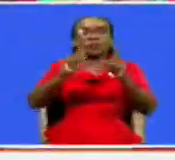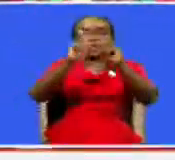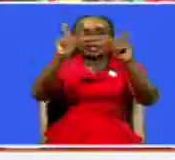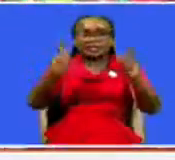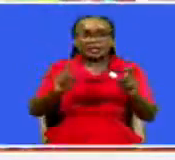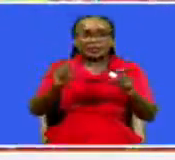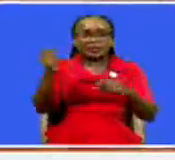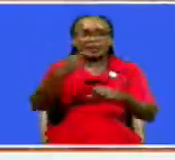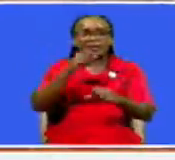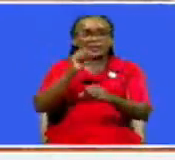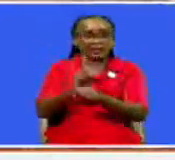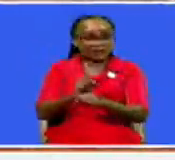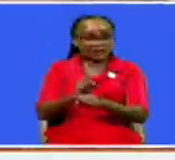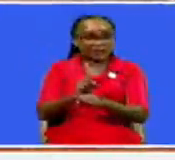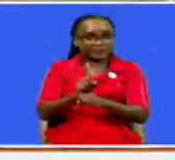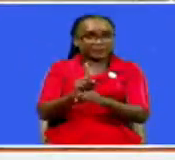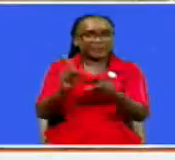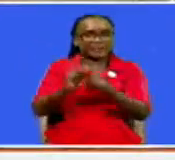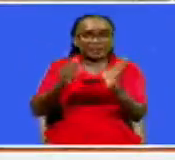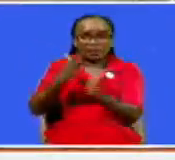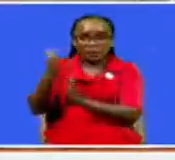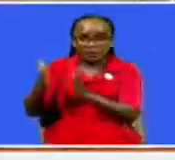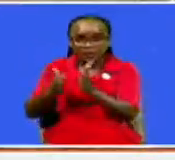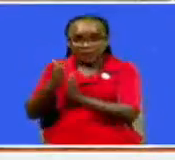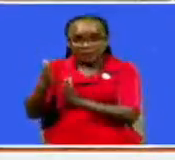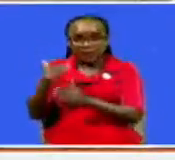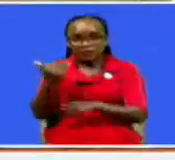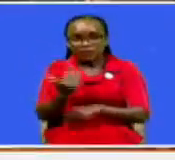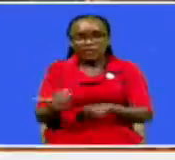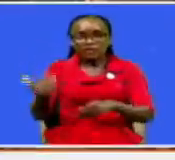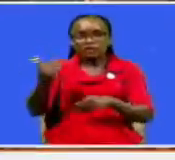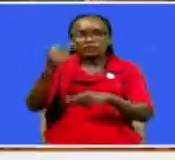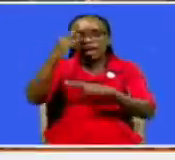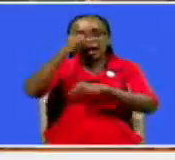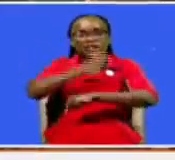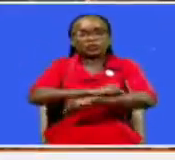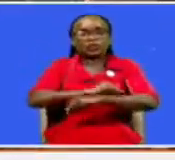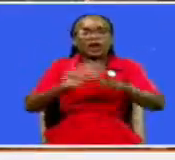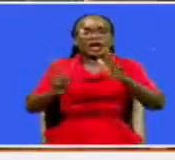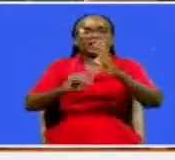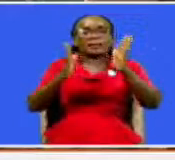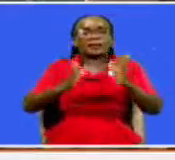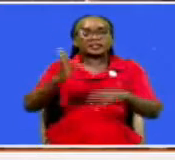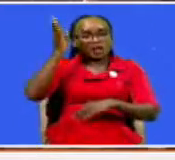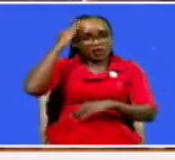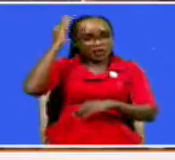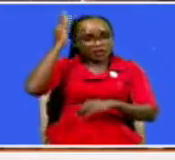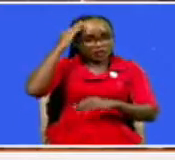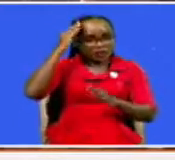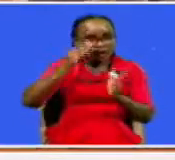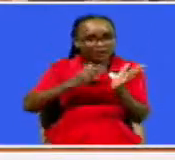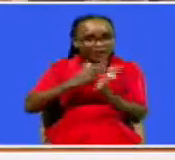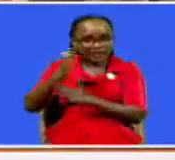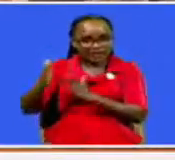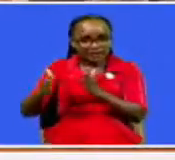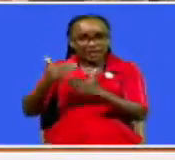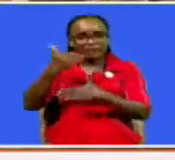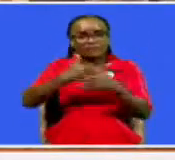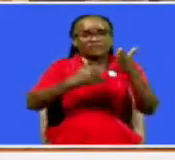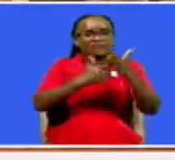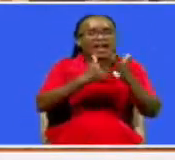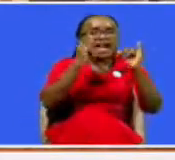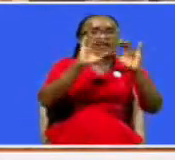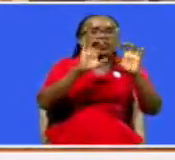assessment in November. In preparations for junior secondary rollout, the Minister of Education has been constructing 10,000 new